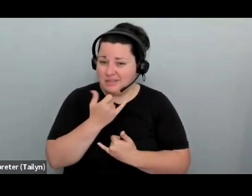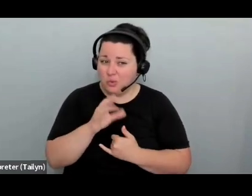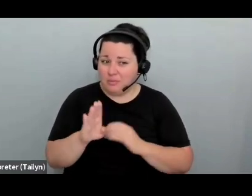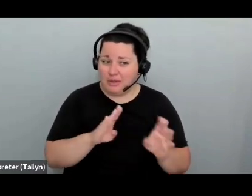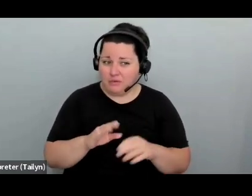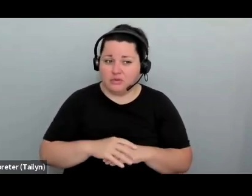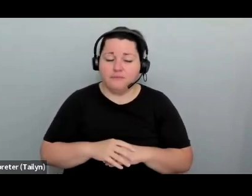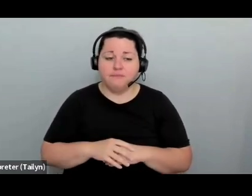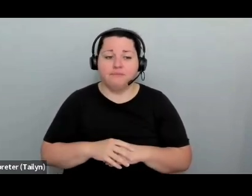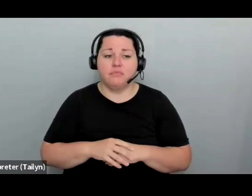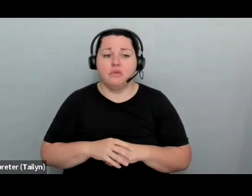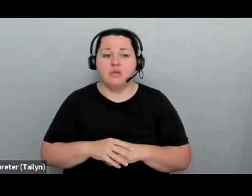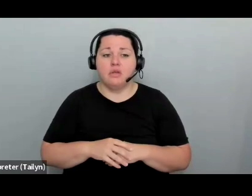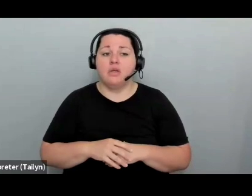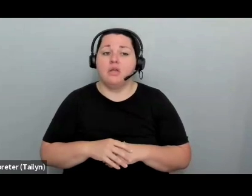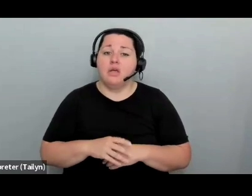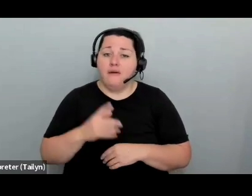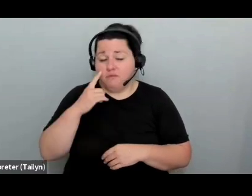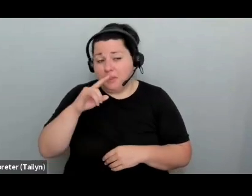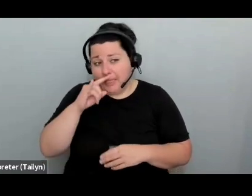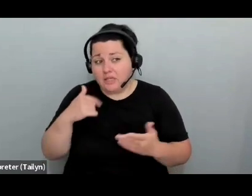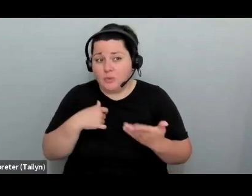And when we said, and we talk about this in kids,